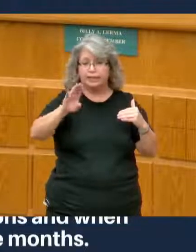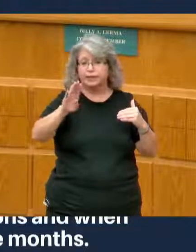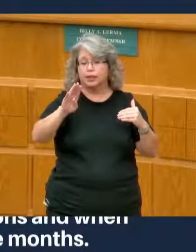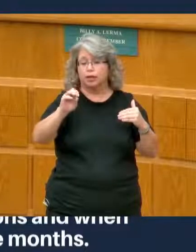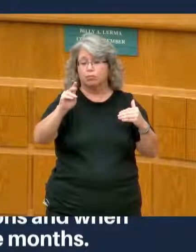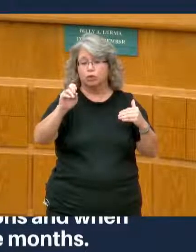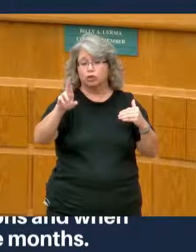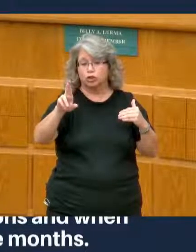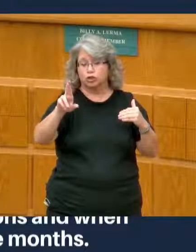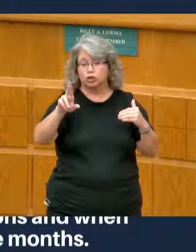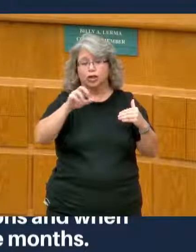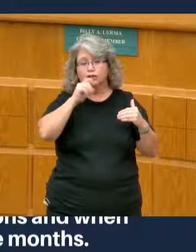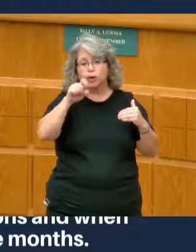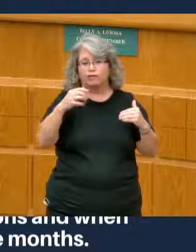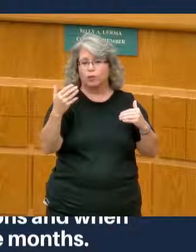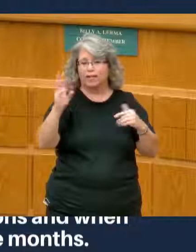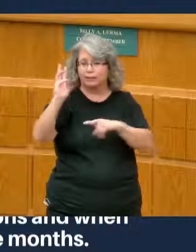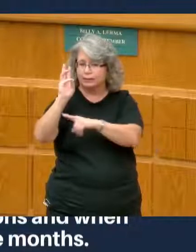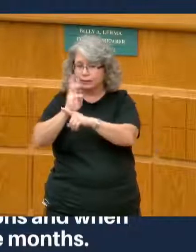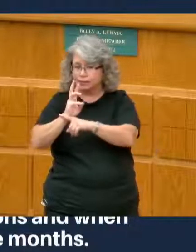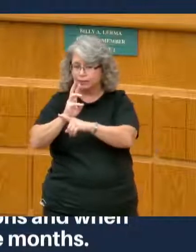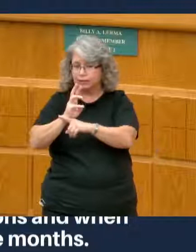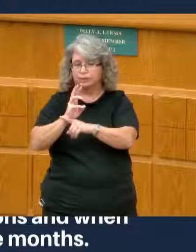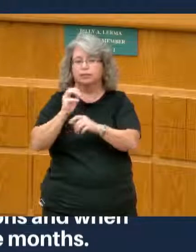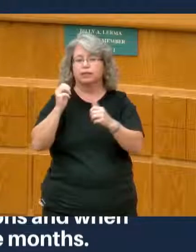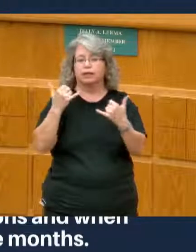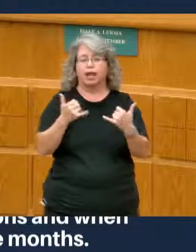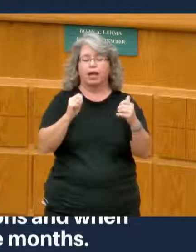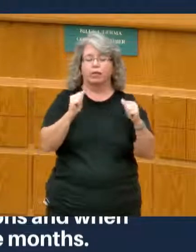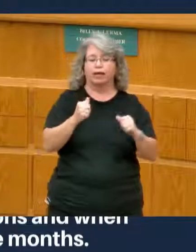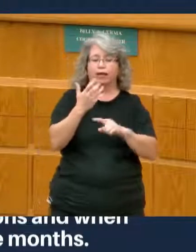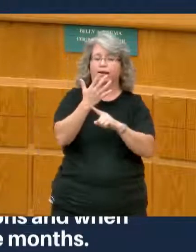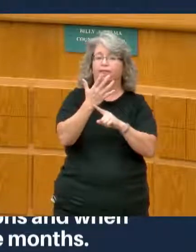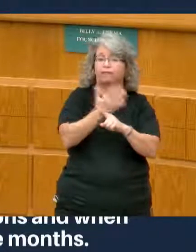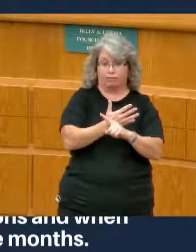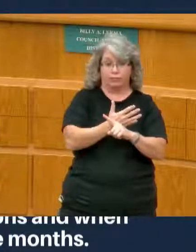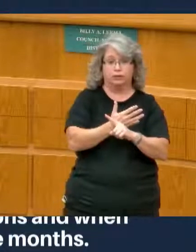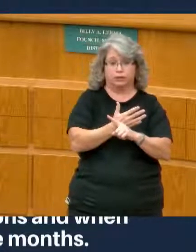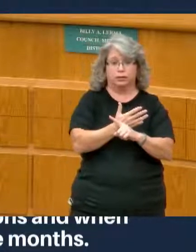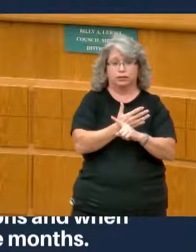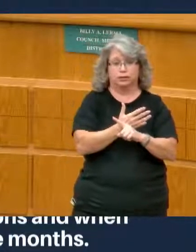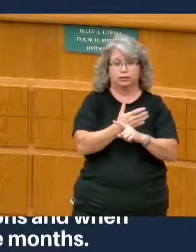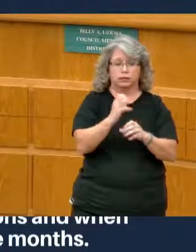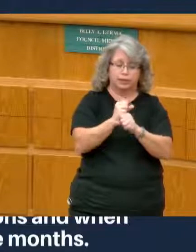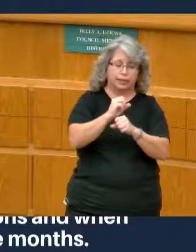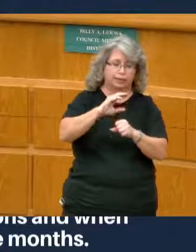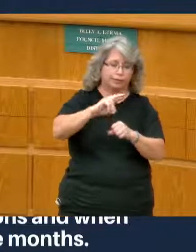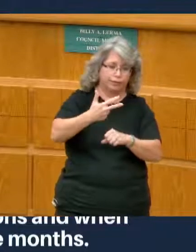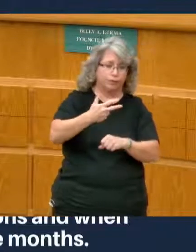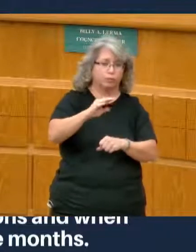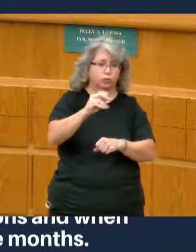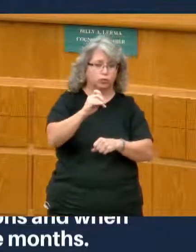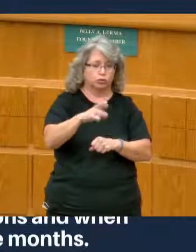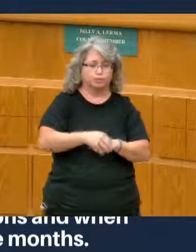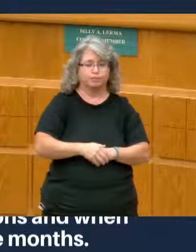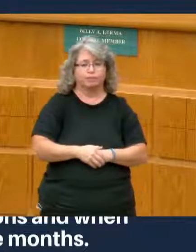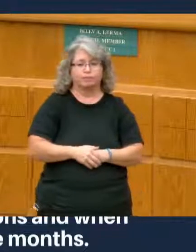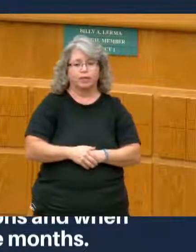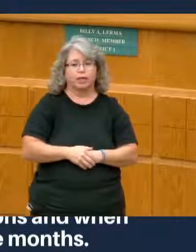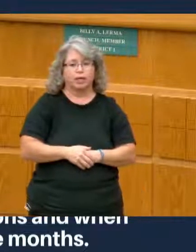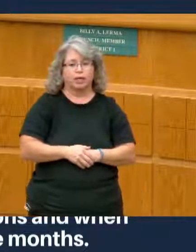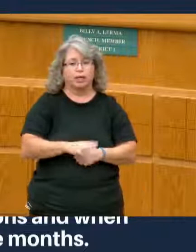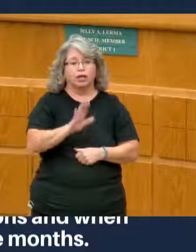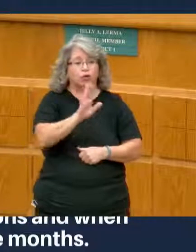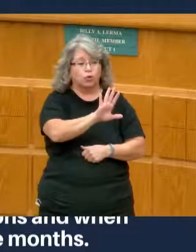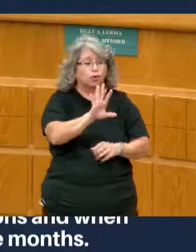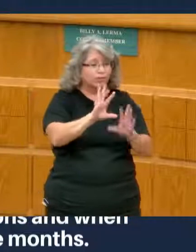to wait the 6 months. Now you can get it at 5. If they've gotten, if you have people, family members that have gotten Moderna, they do need to wait the